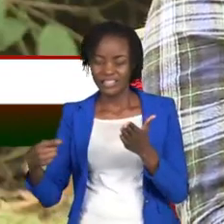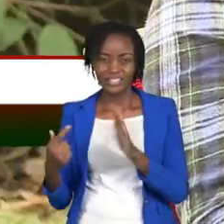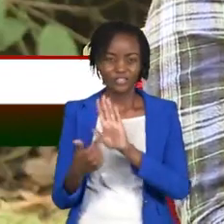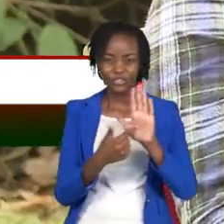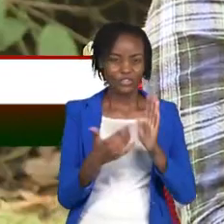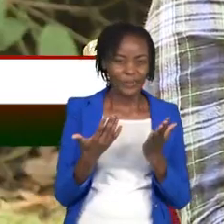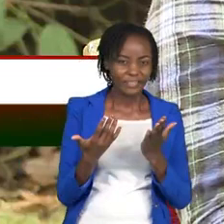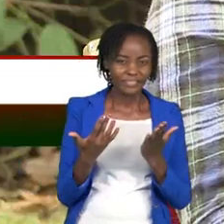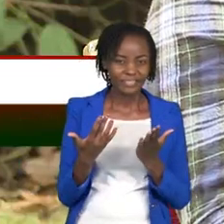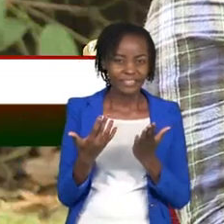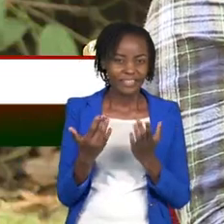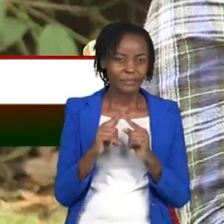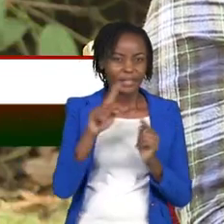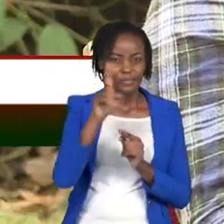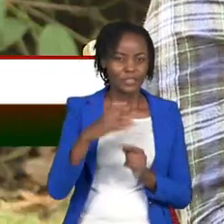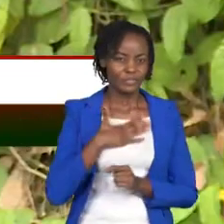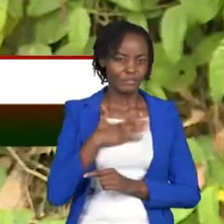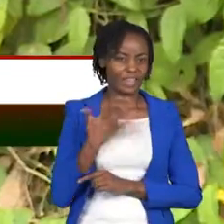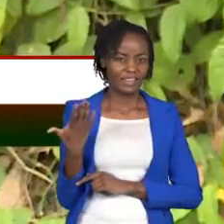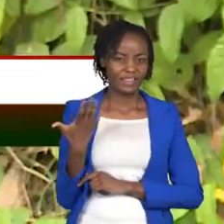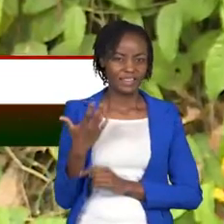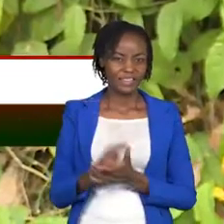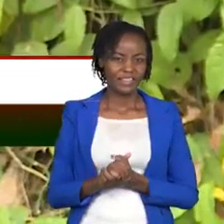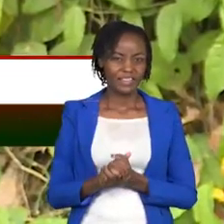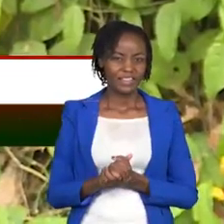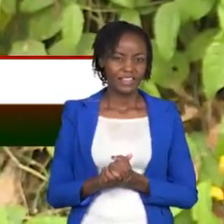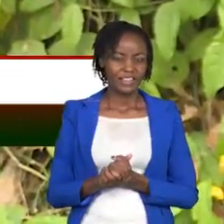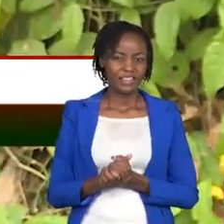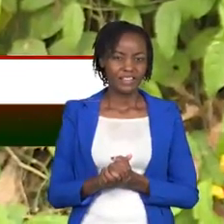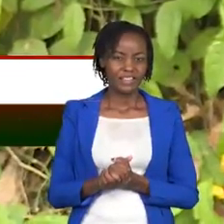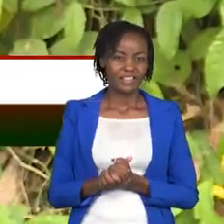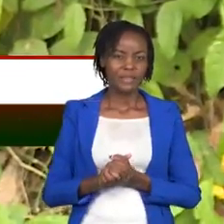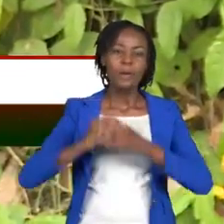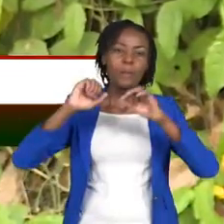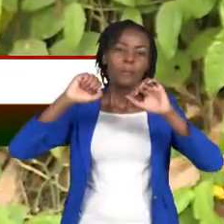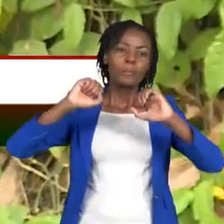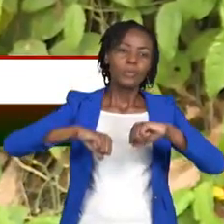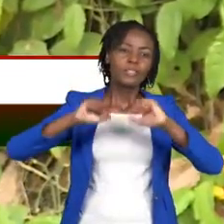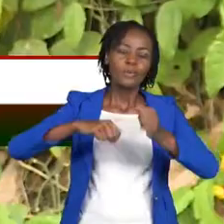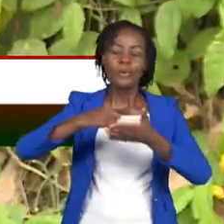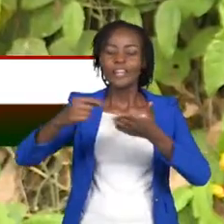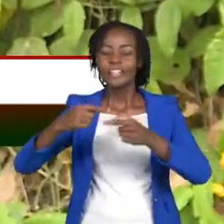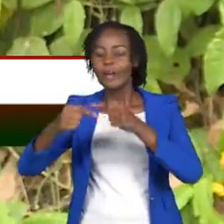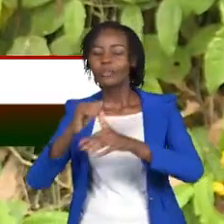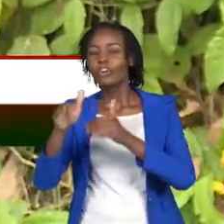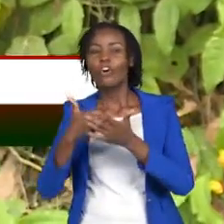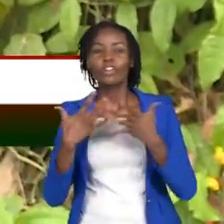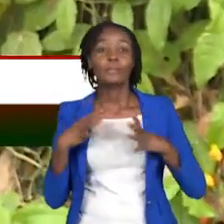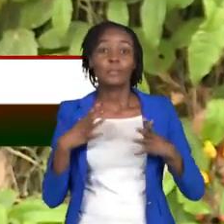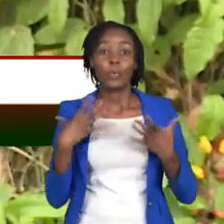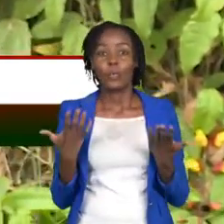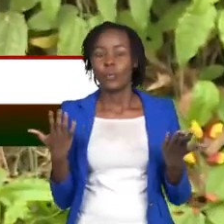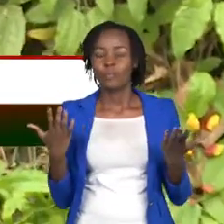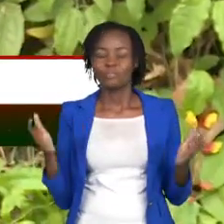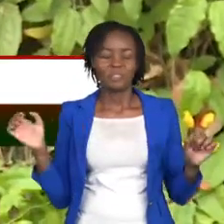and everything. This is my question. Can we write about everyone who has done big things in this country? It is